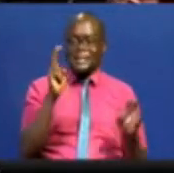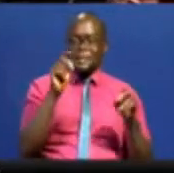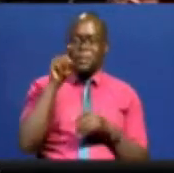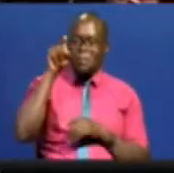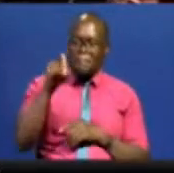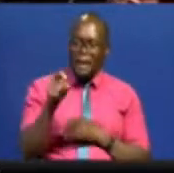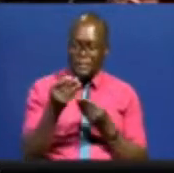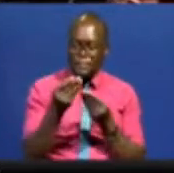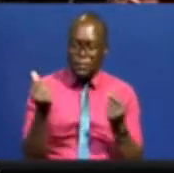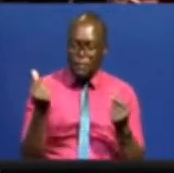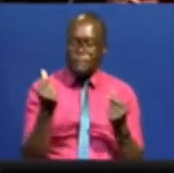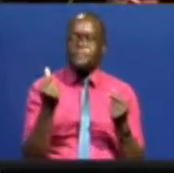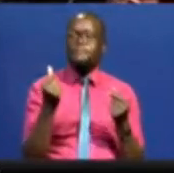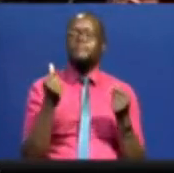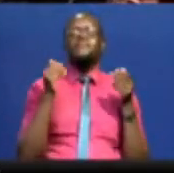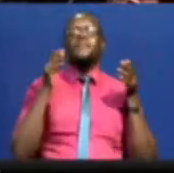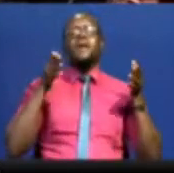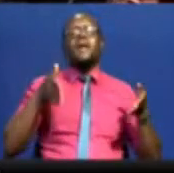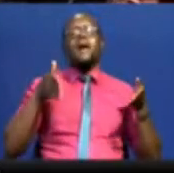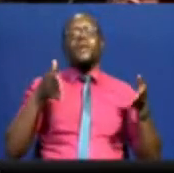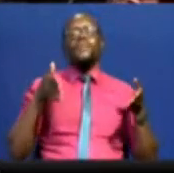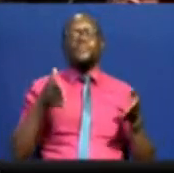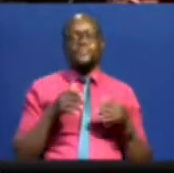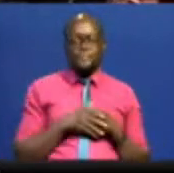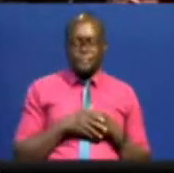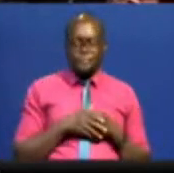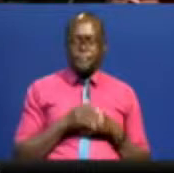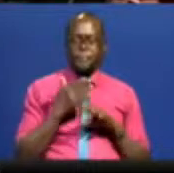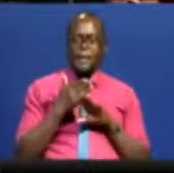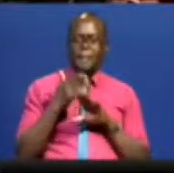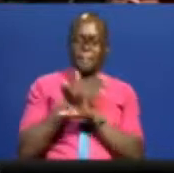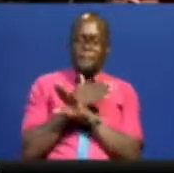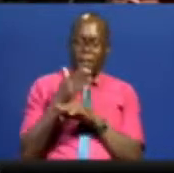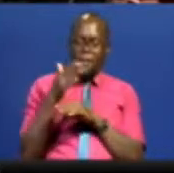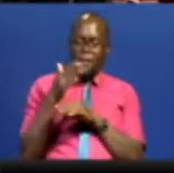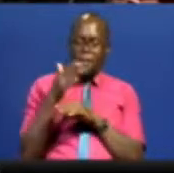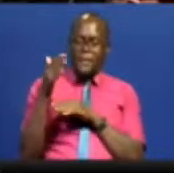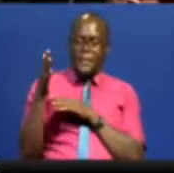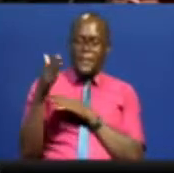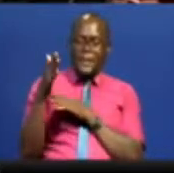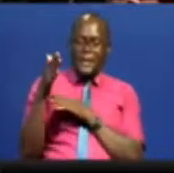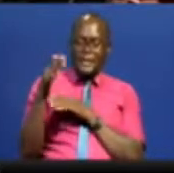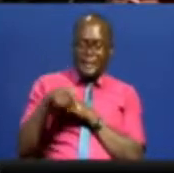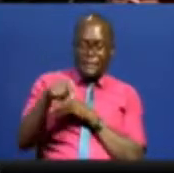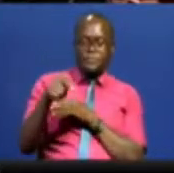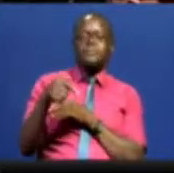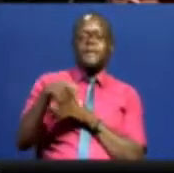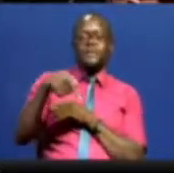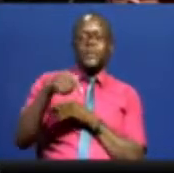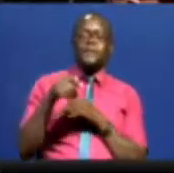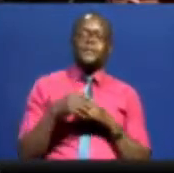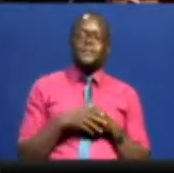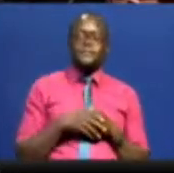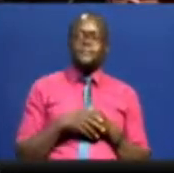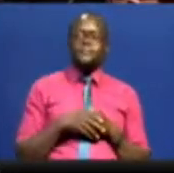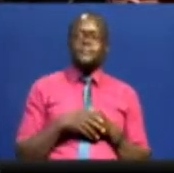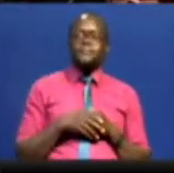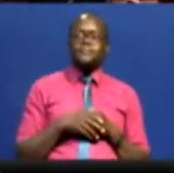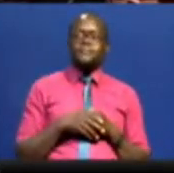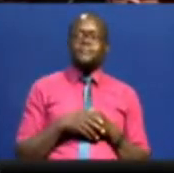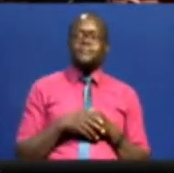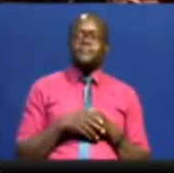must be dispensed with now, and be at least before Thursday, Madam Speaker. In fact,